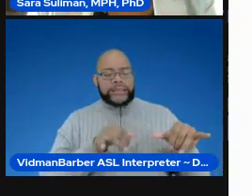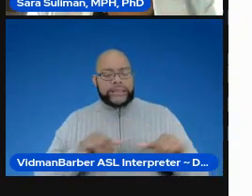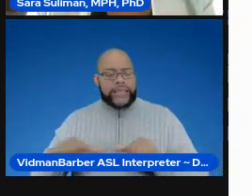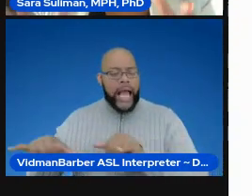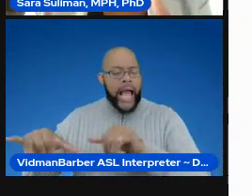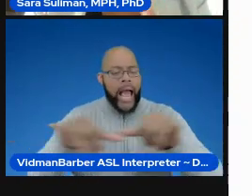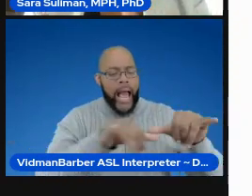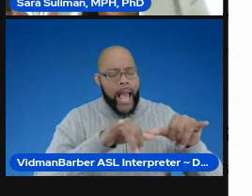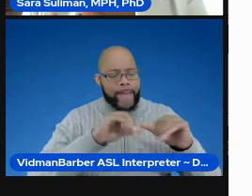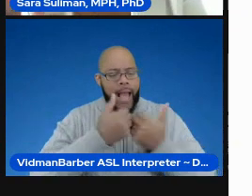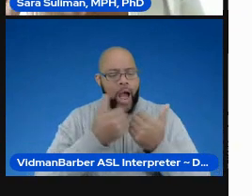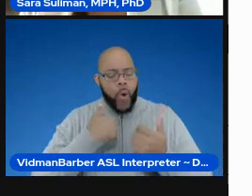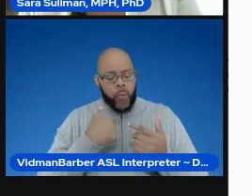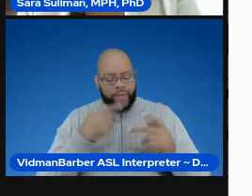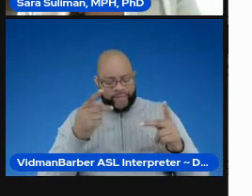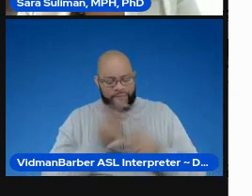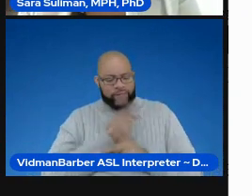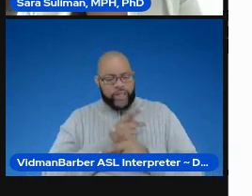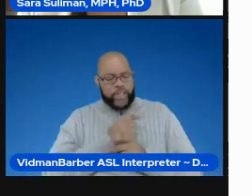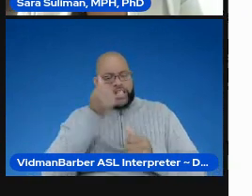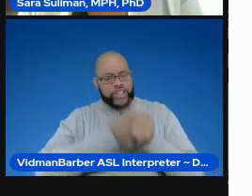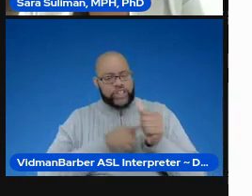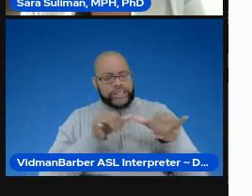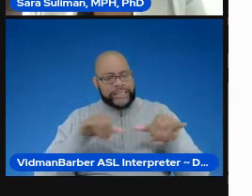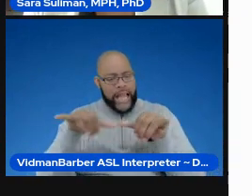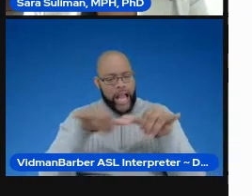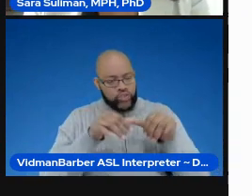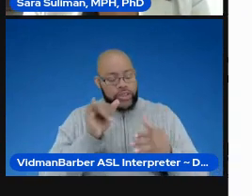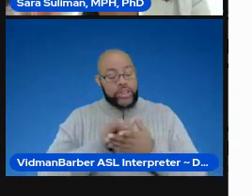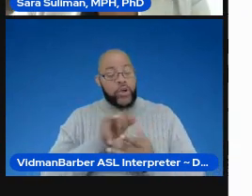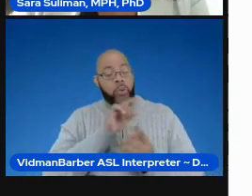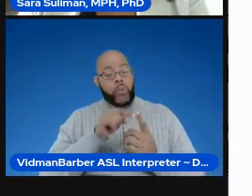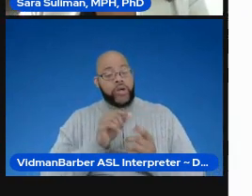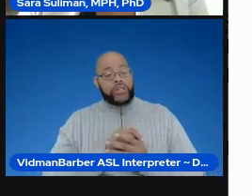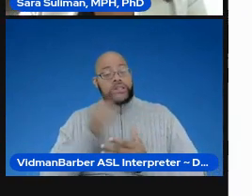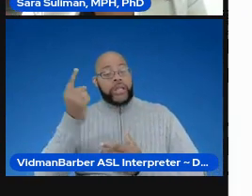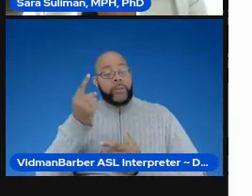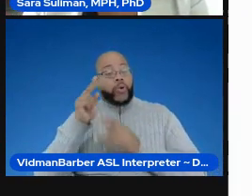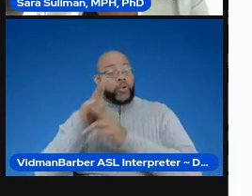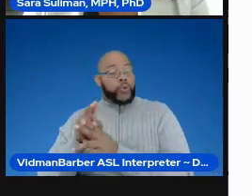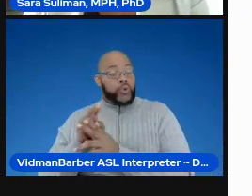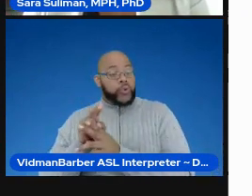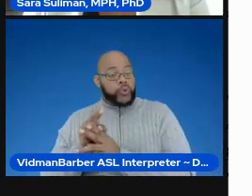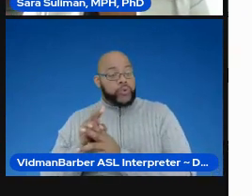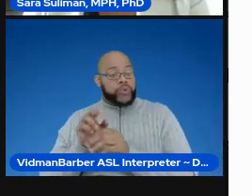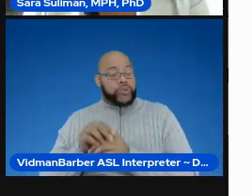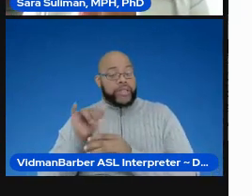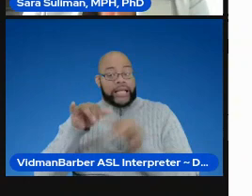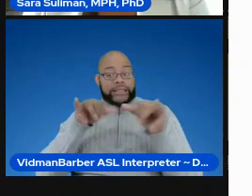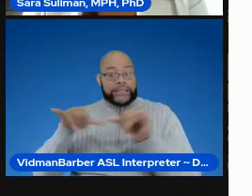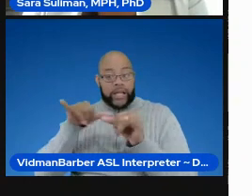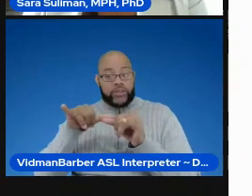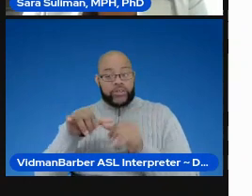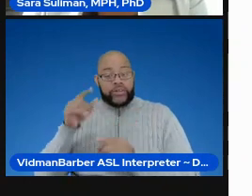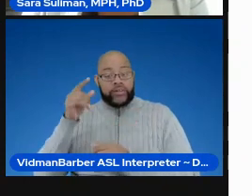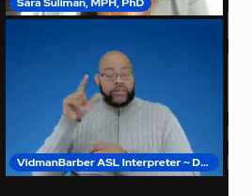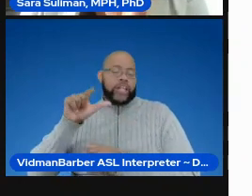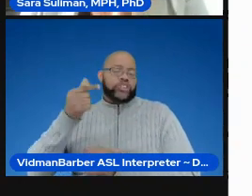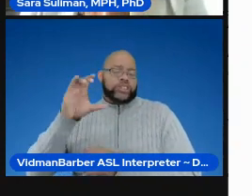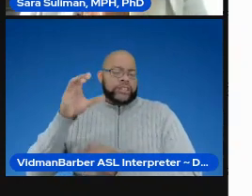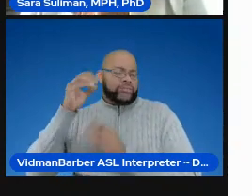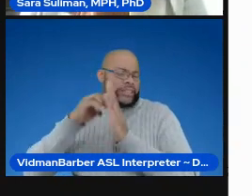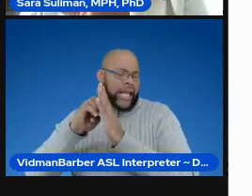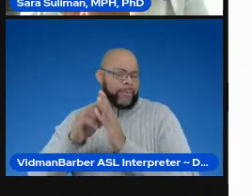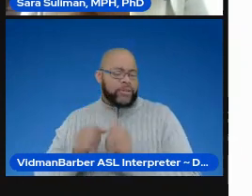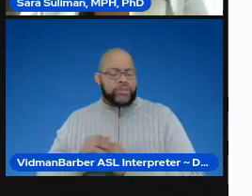we quantify each of these standards, so that when someone uses this standard LGC, for example,